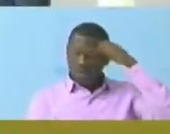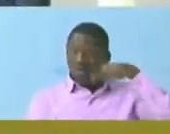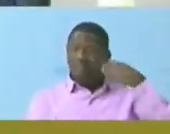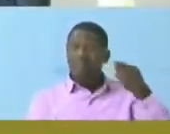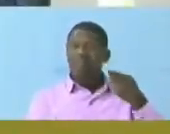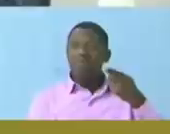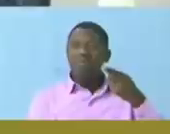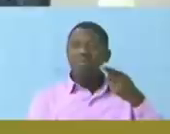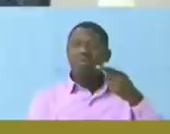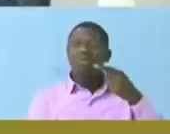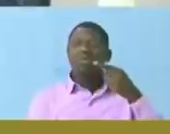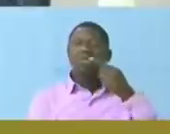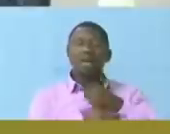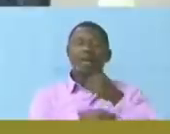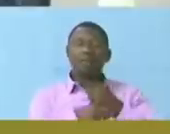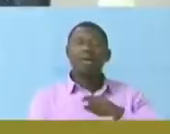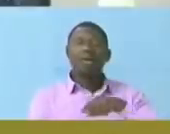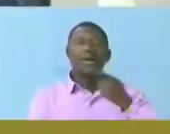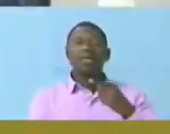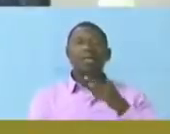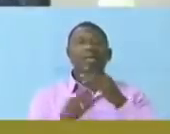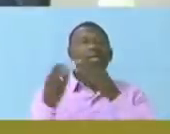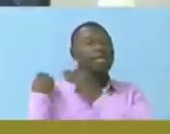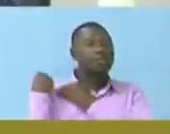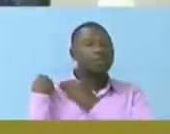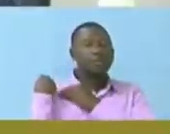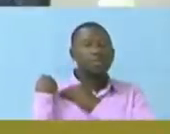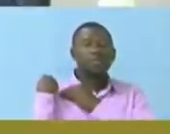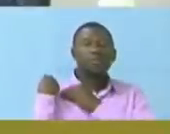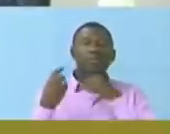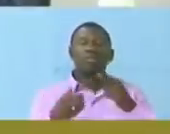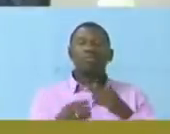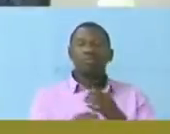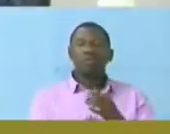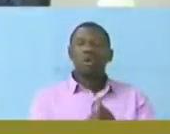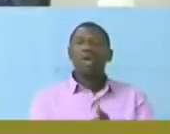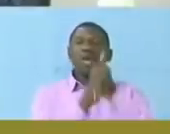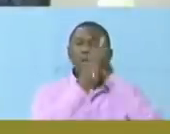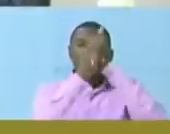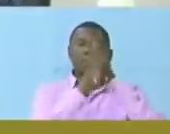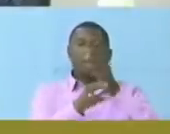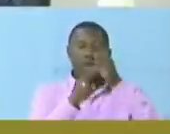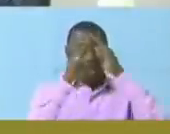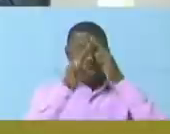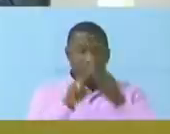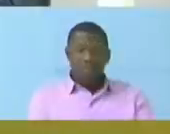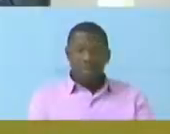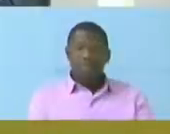whose primary responsibility is to uphold the constitution.